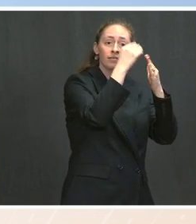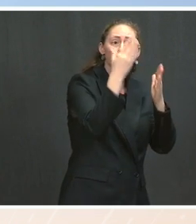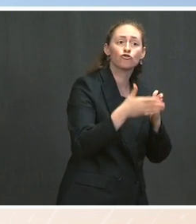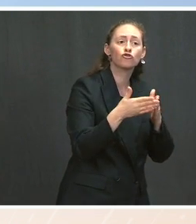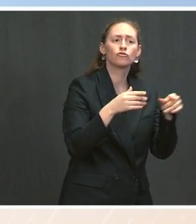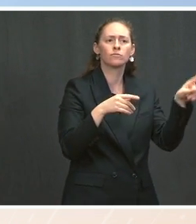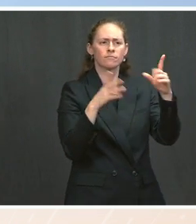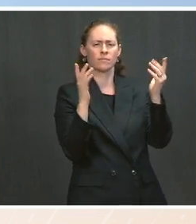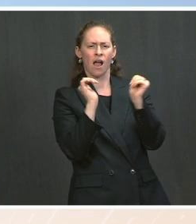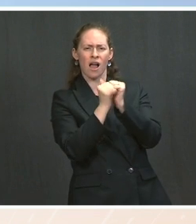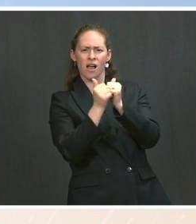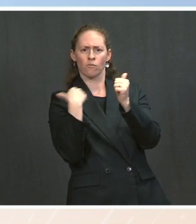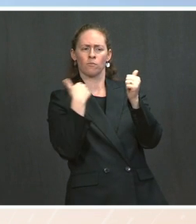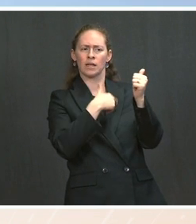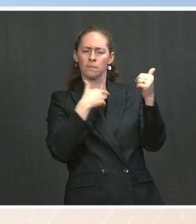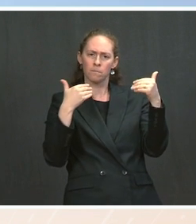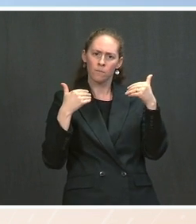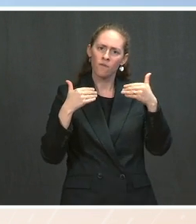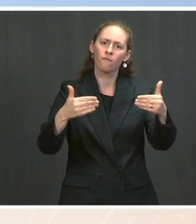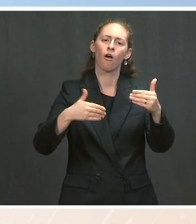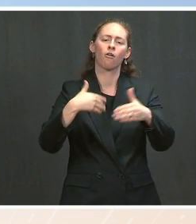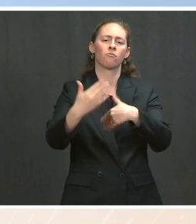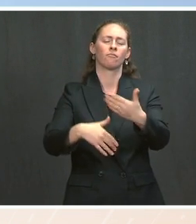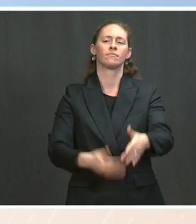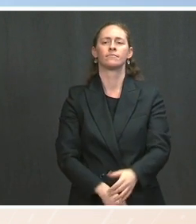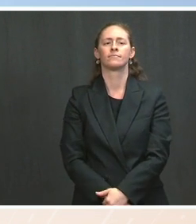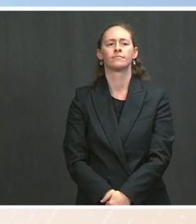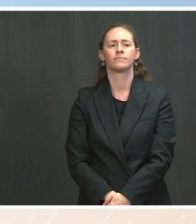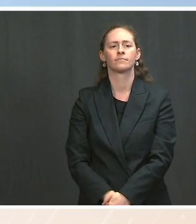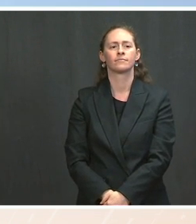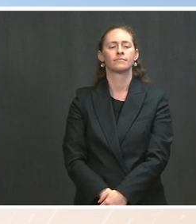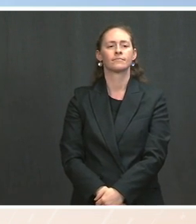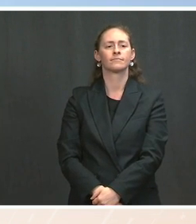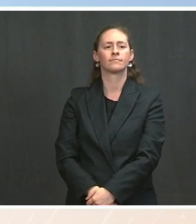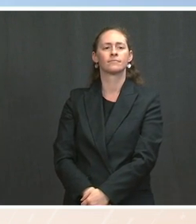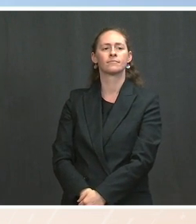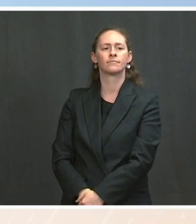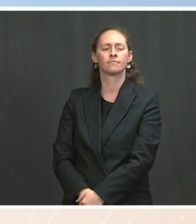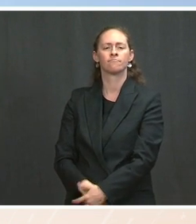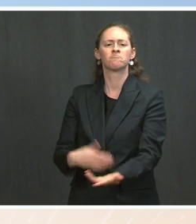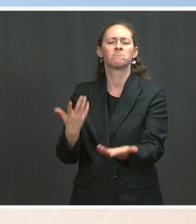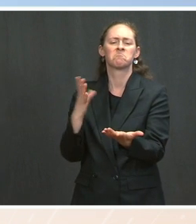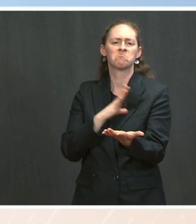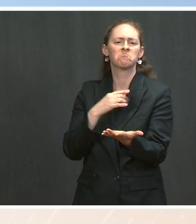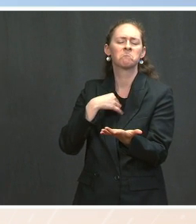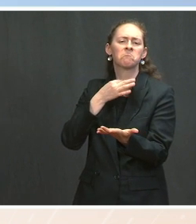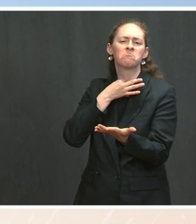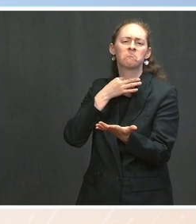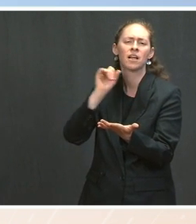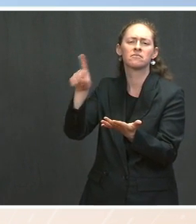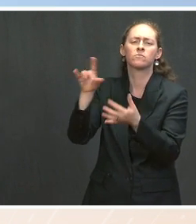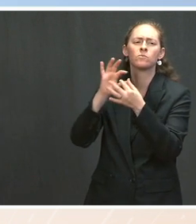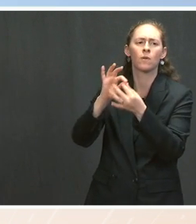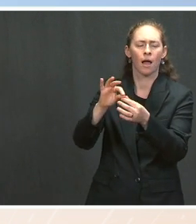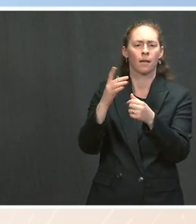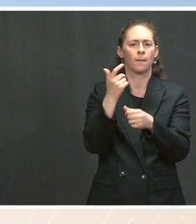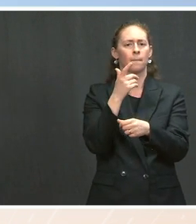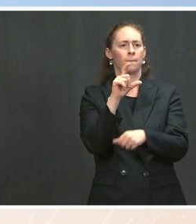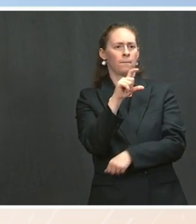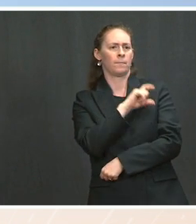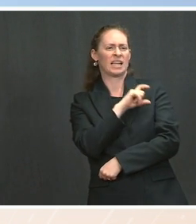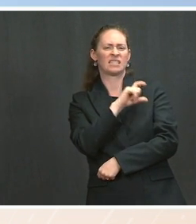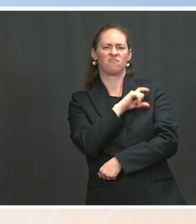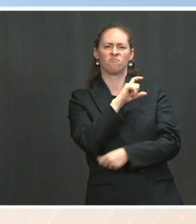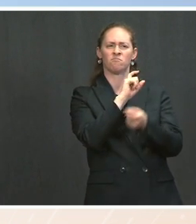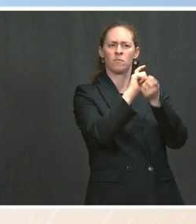forward from here. And then one on police reform. It looks like this sort of soft Memorial Day deadline is